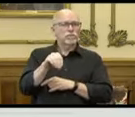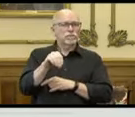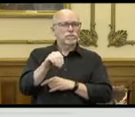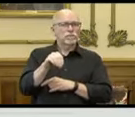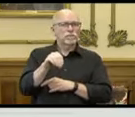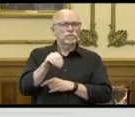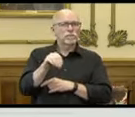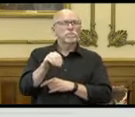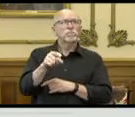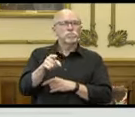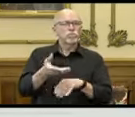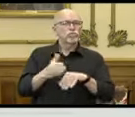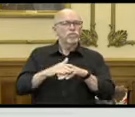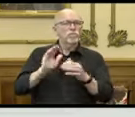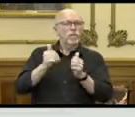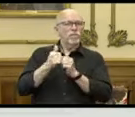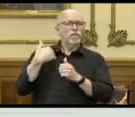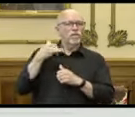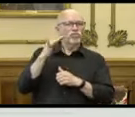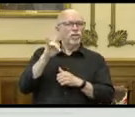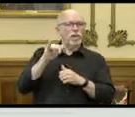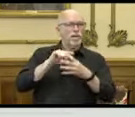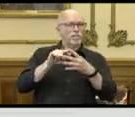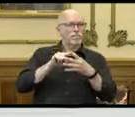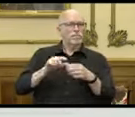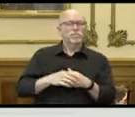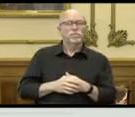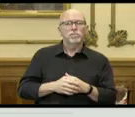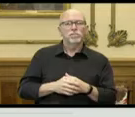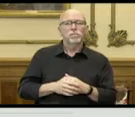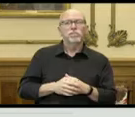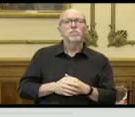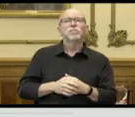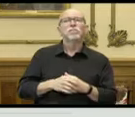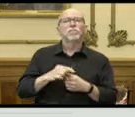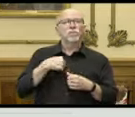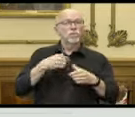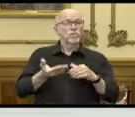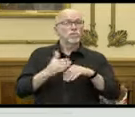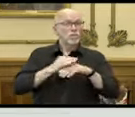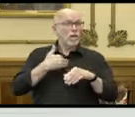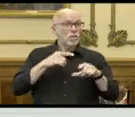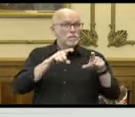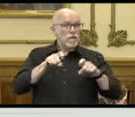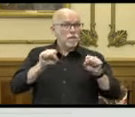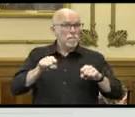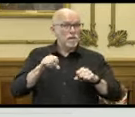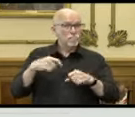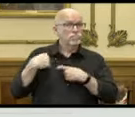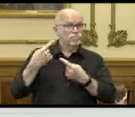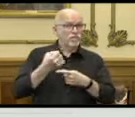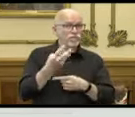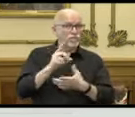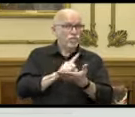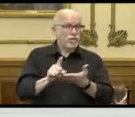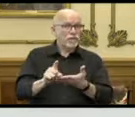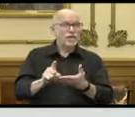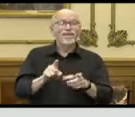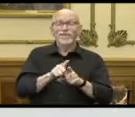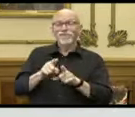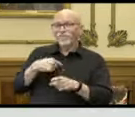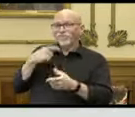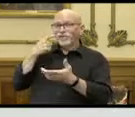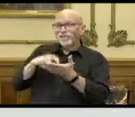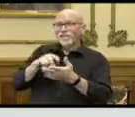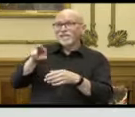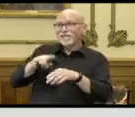which also has increased from early July. We have increased testing capacity significantly in the last few weeks, but we also recognize